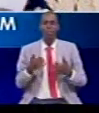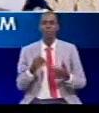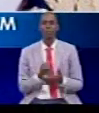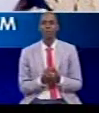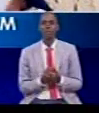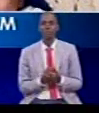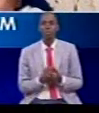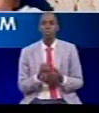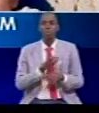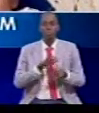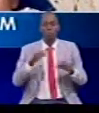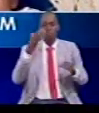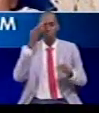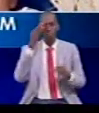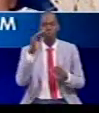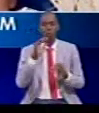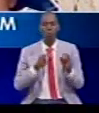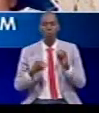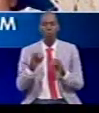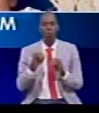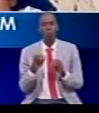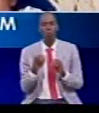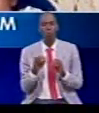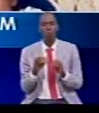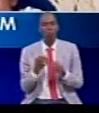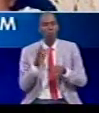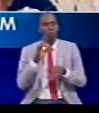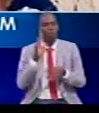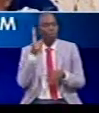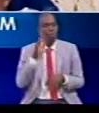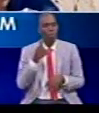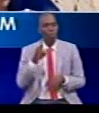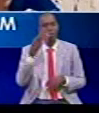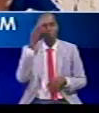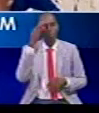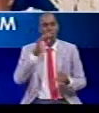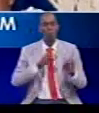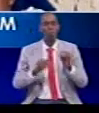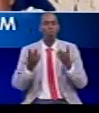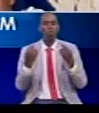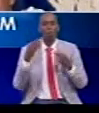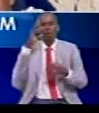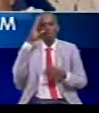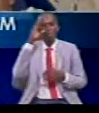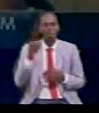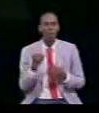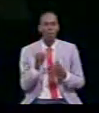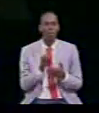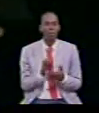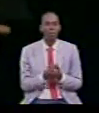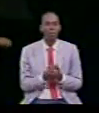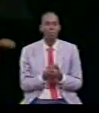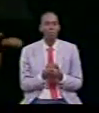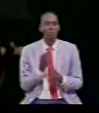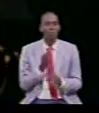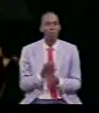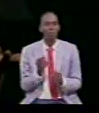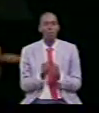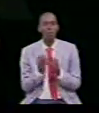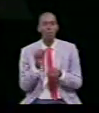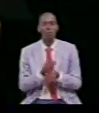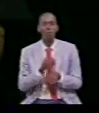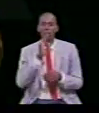man, that faith without works is dead. Faith without standing up